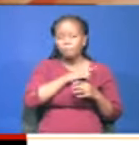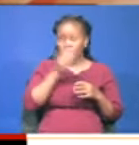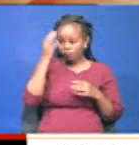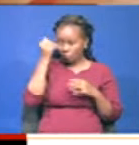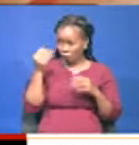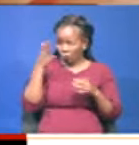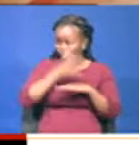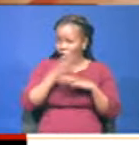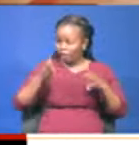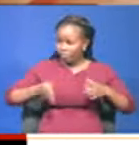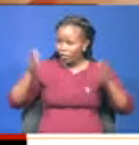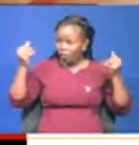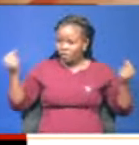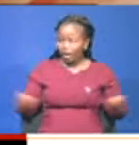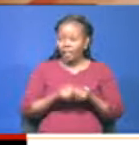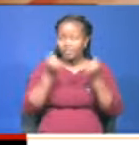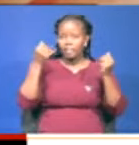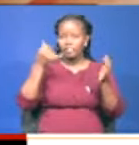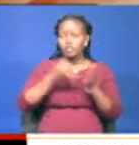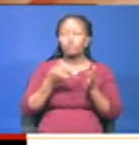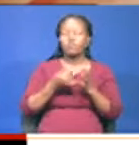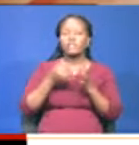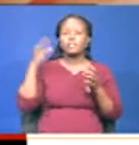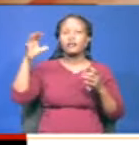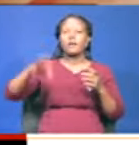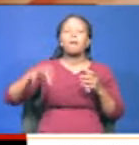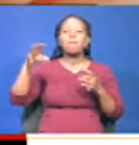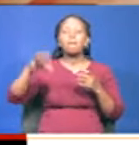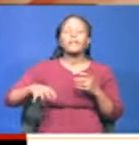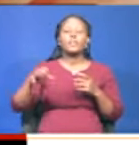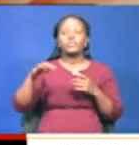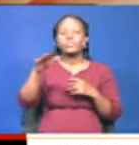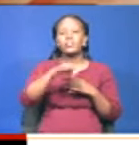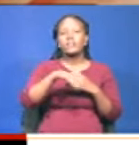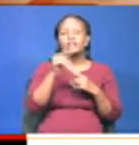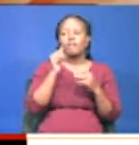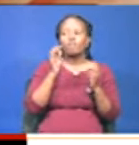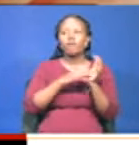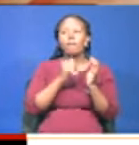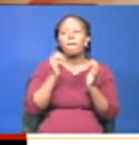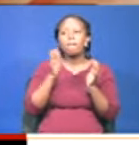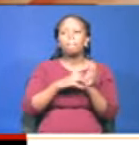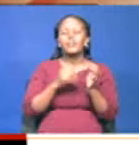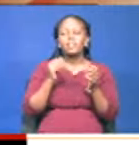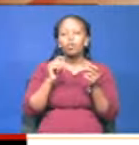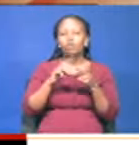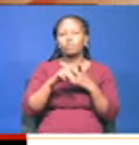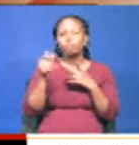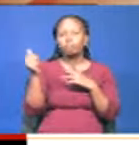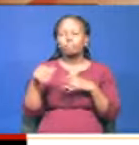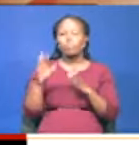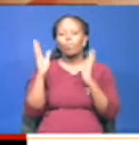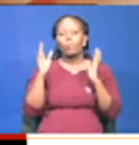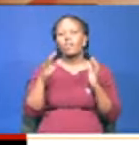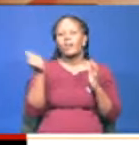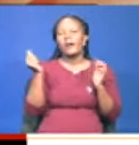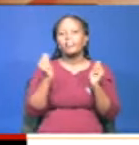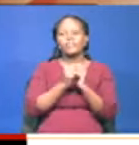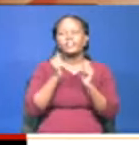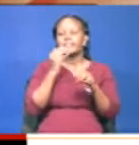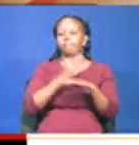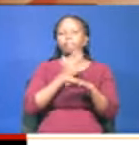a 14-seater Matatu at Kithini area along the Machakos Kyumbi Road, with 10 others sustaining